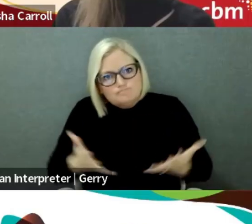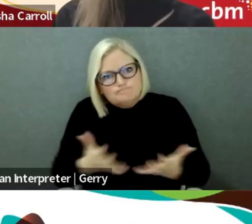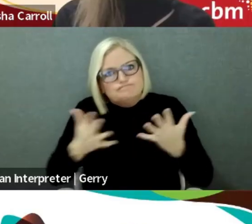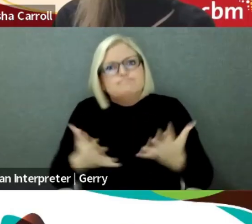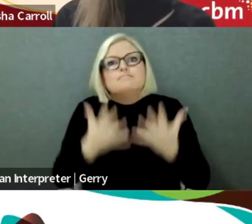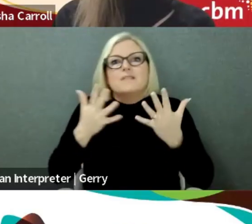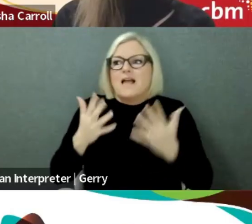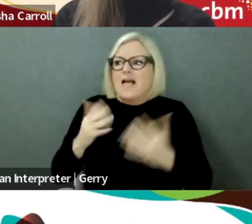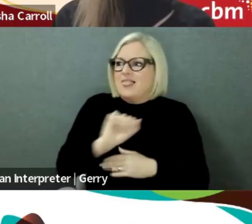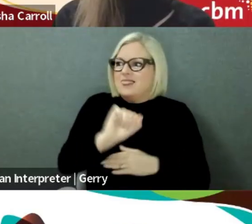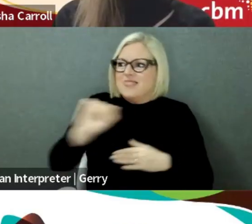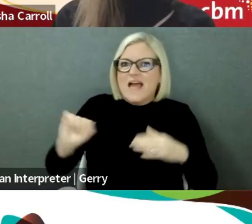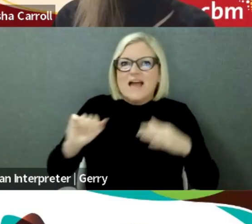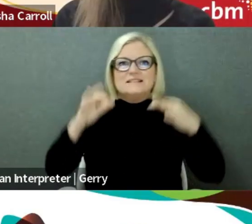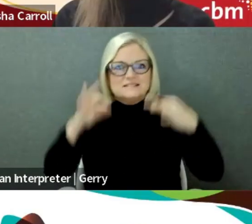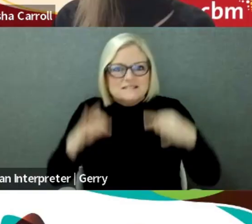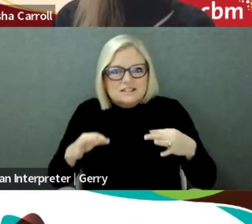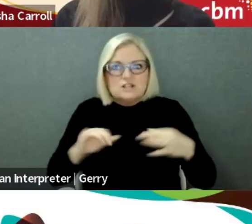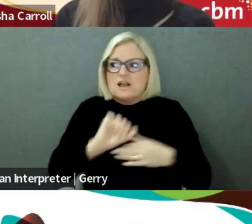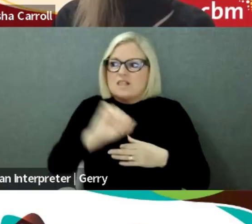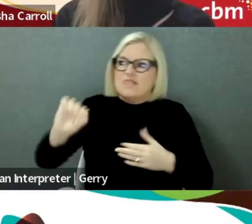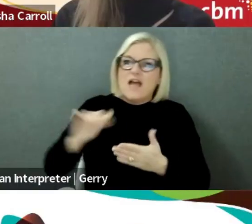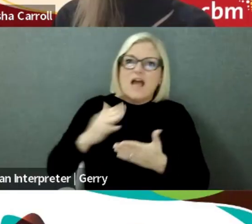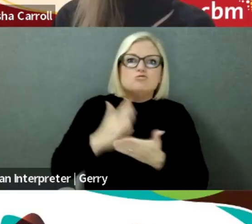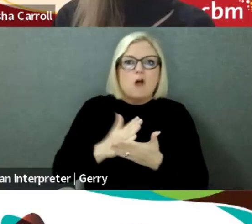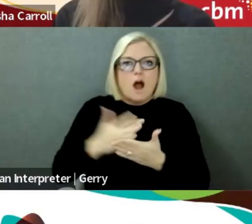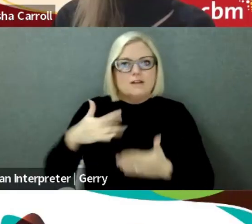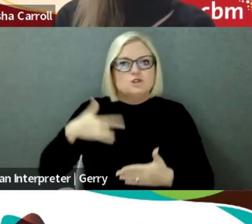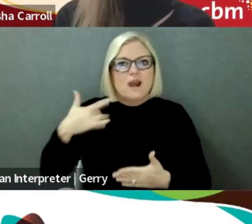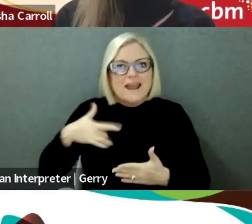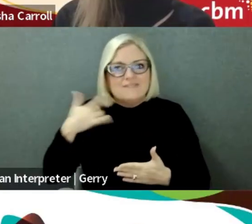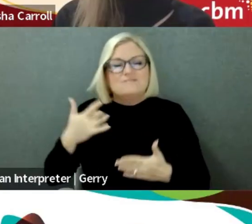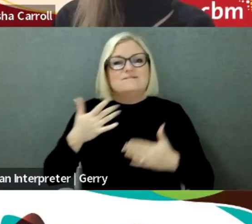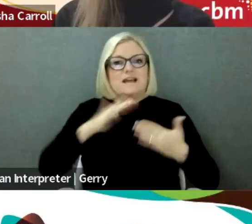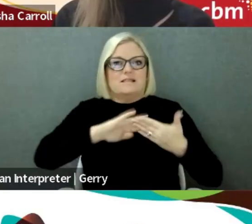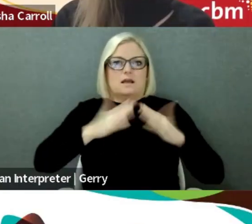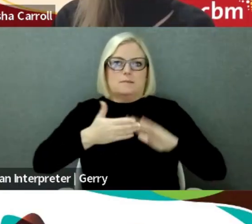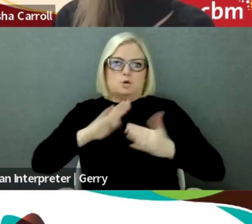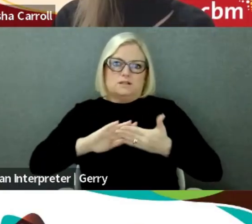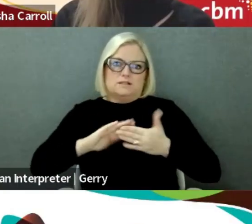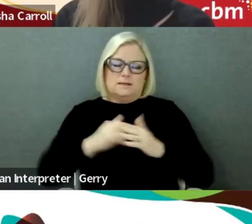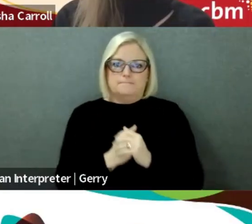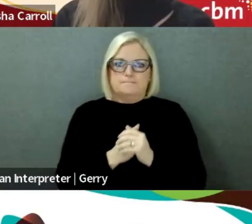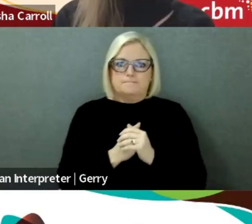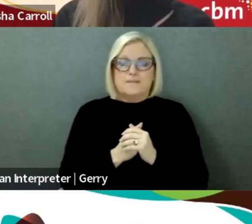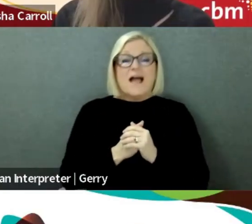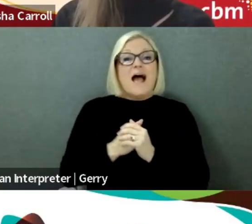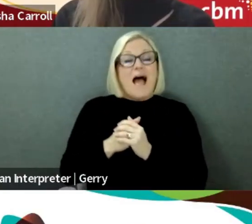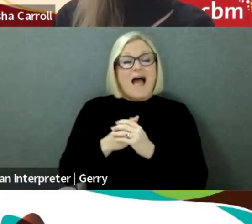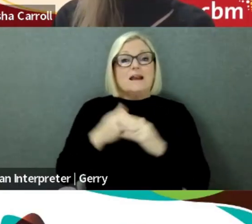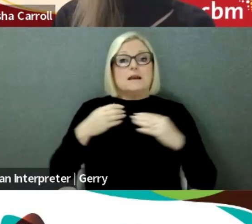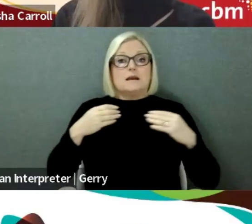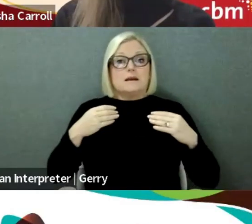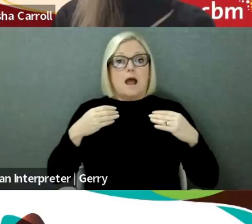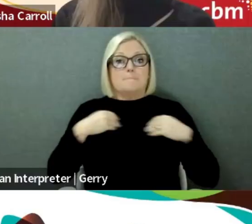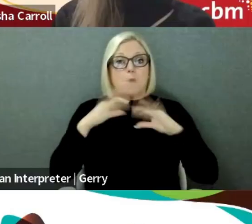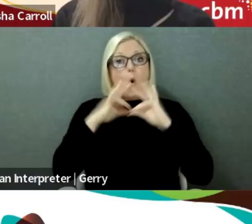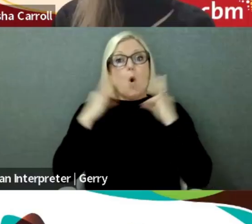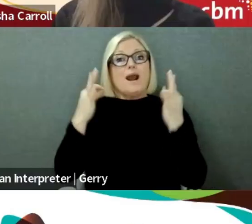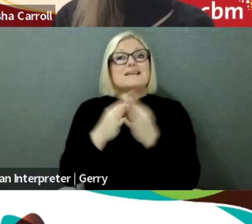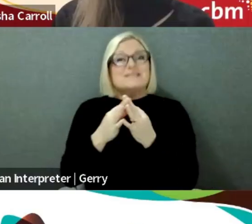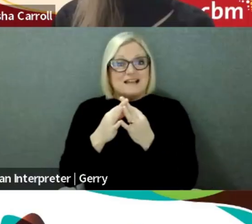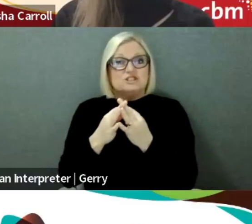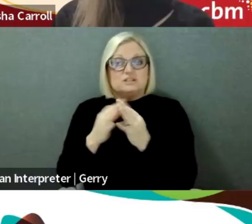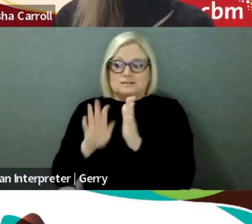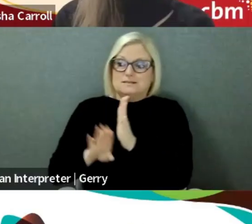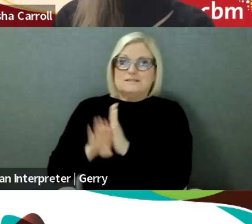and participate in the community. Development partners also need to understand that proper support and resources must